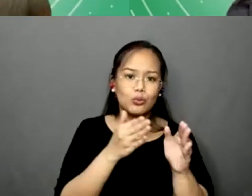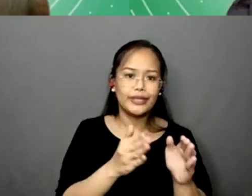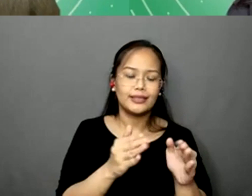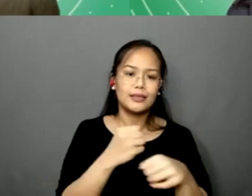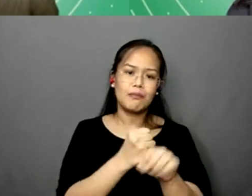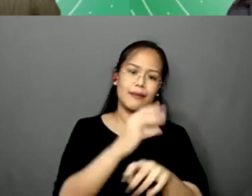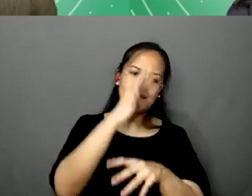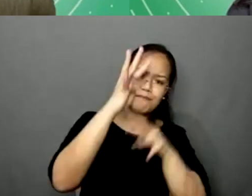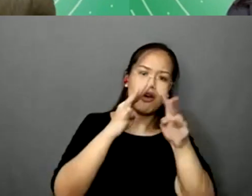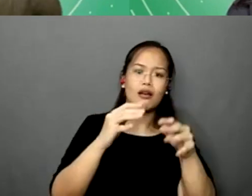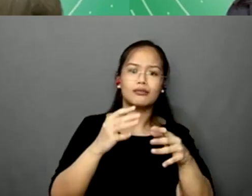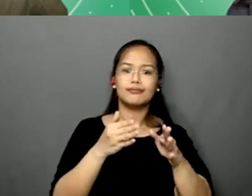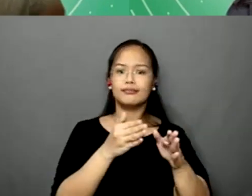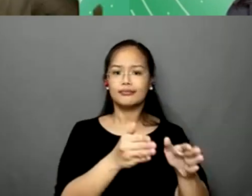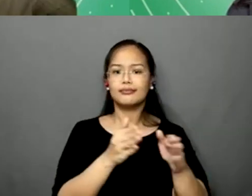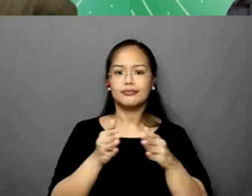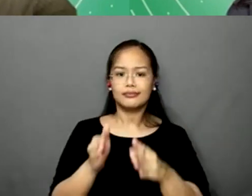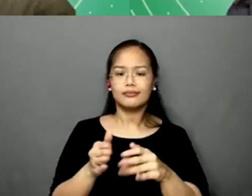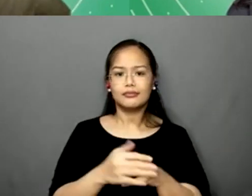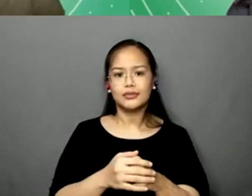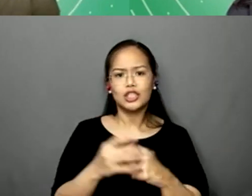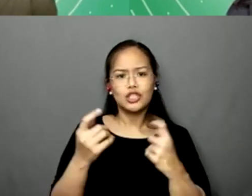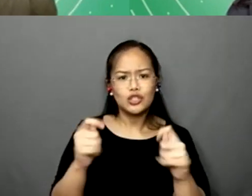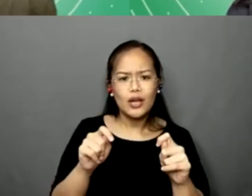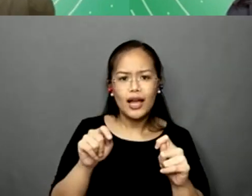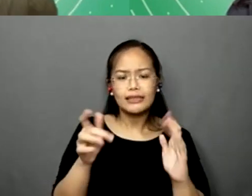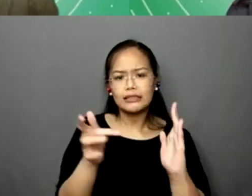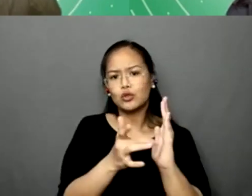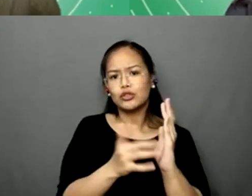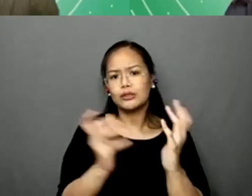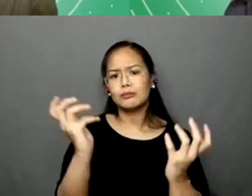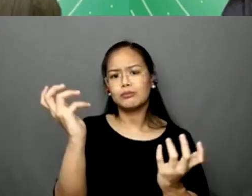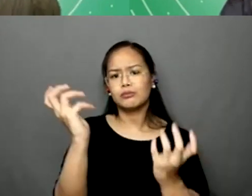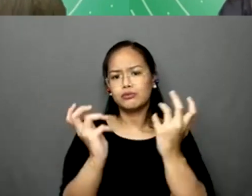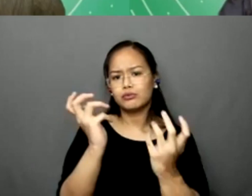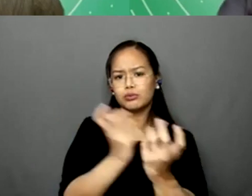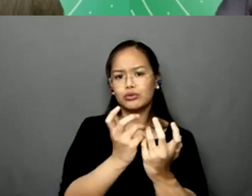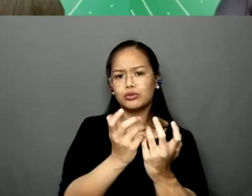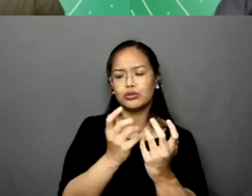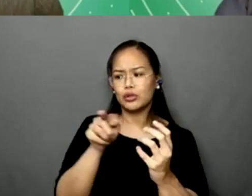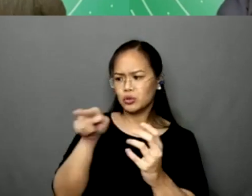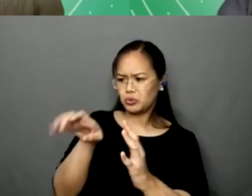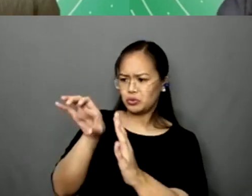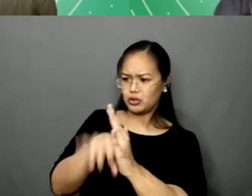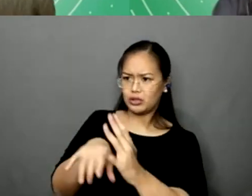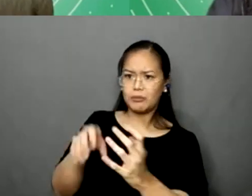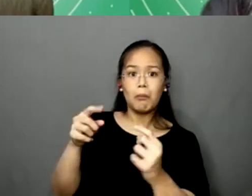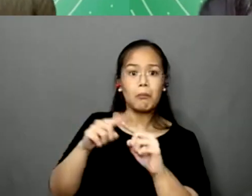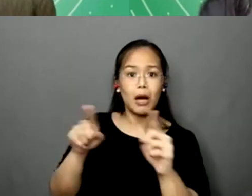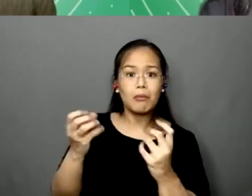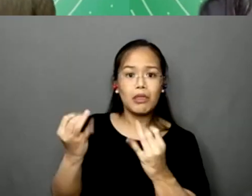new technological inventions and applying them to seemingly low value materials that are abundant. For example,